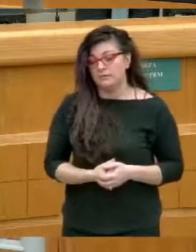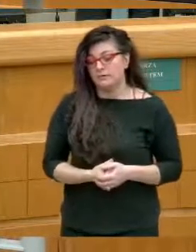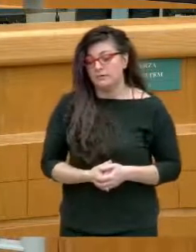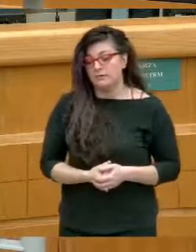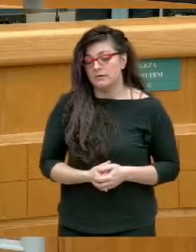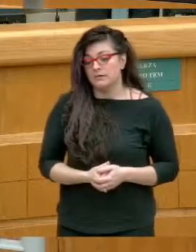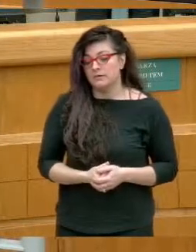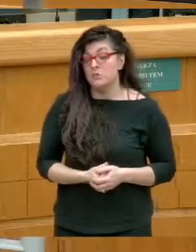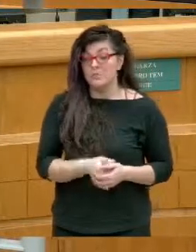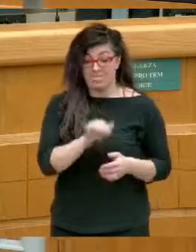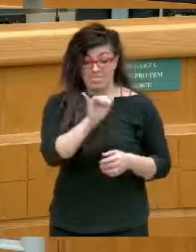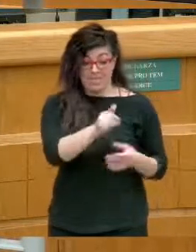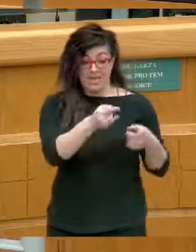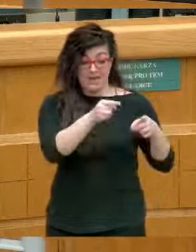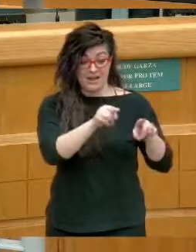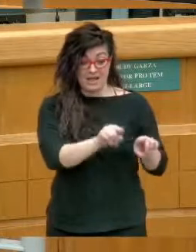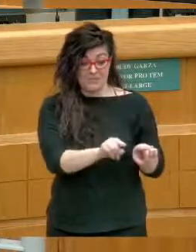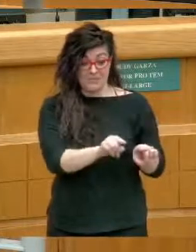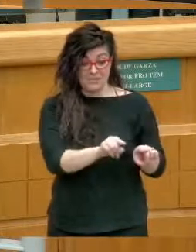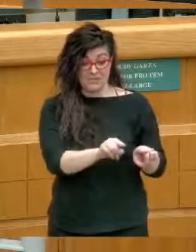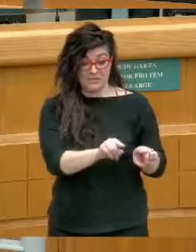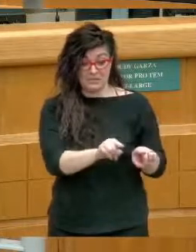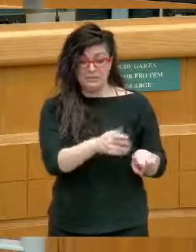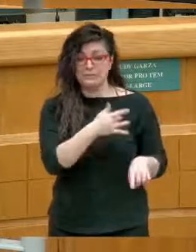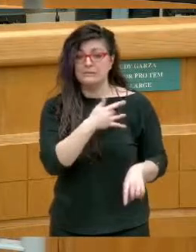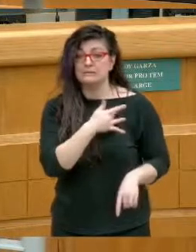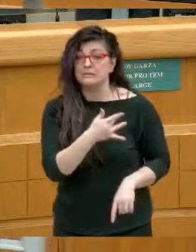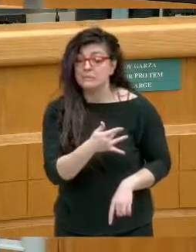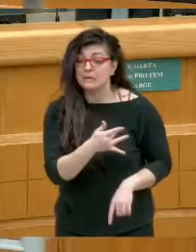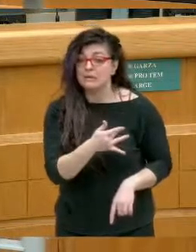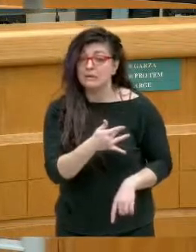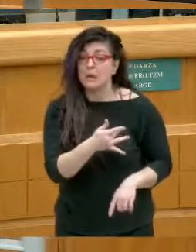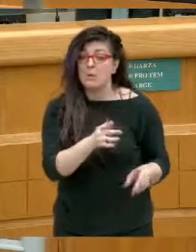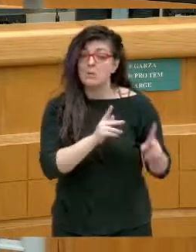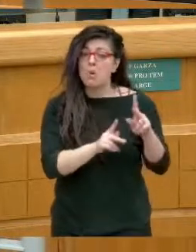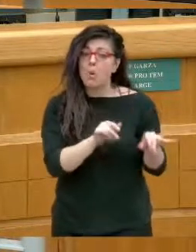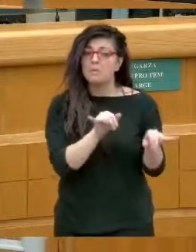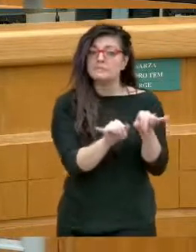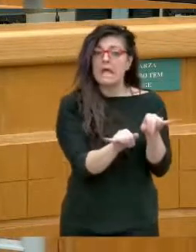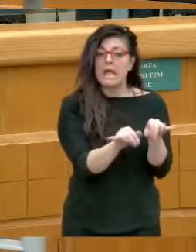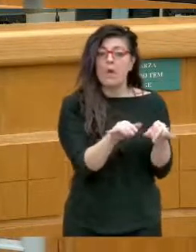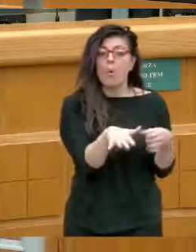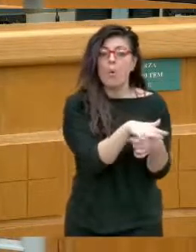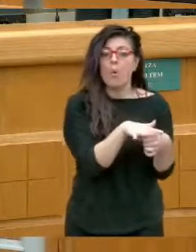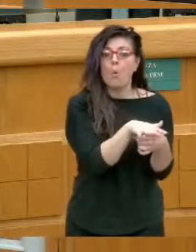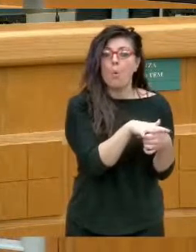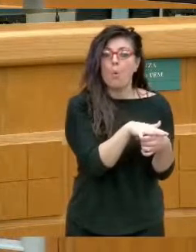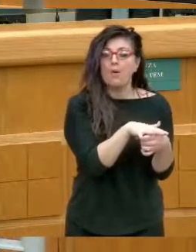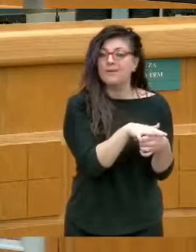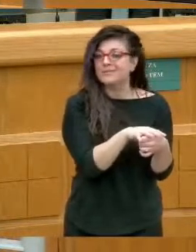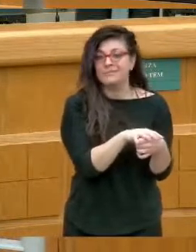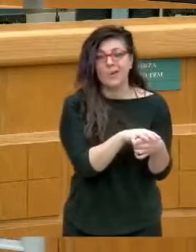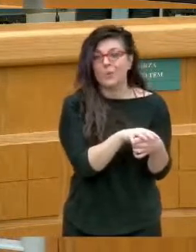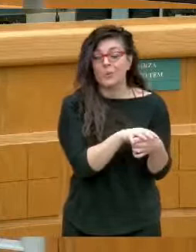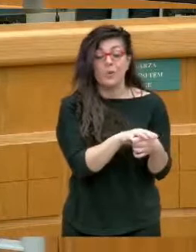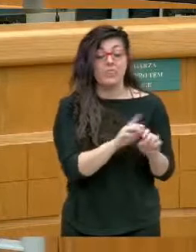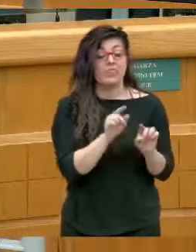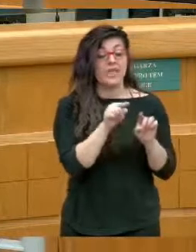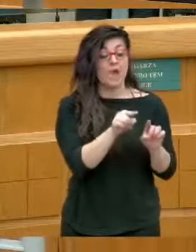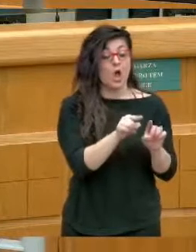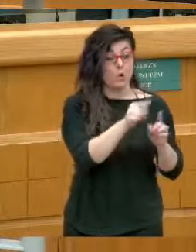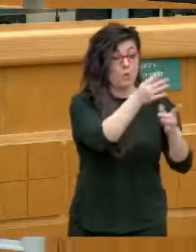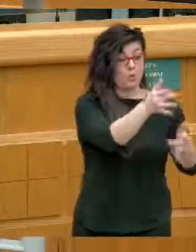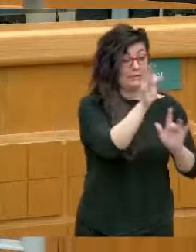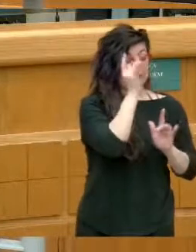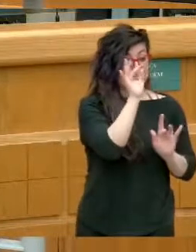So once that occurs, the people don't generally stay within that area of higher transmission. They go there, they transmit or contract